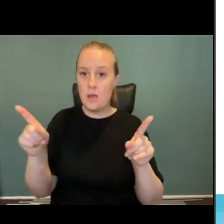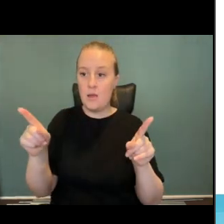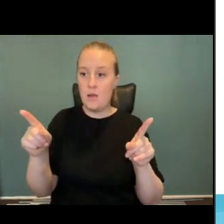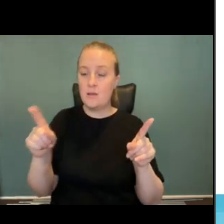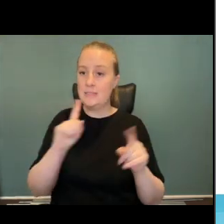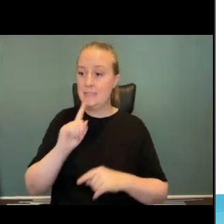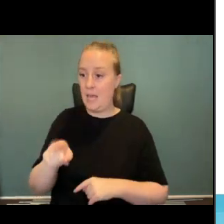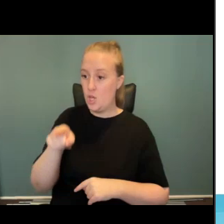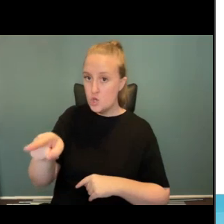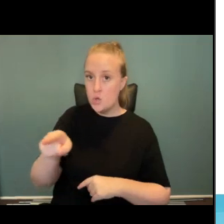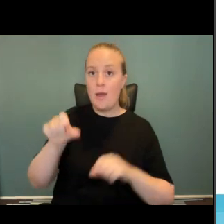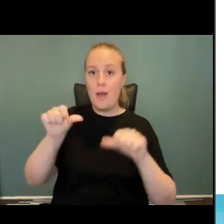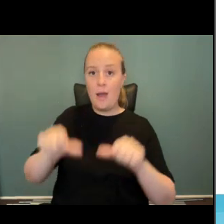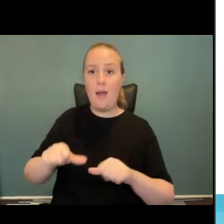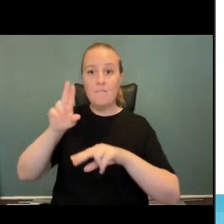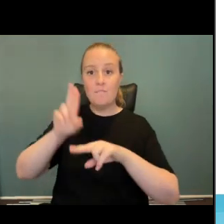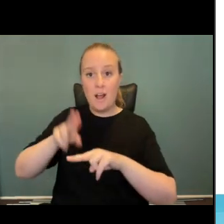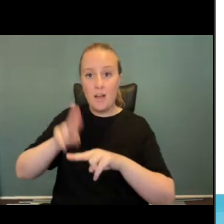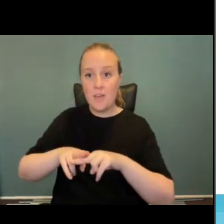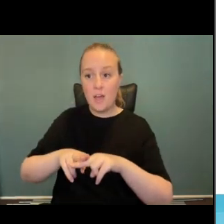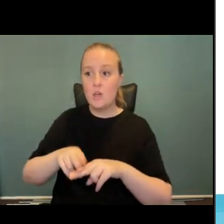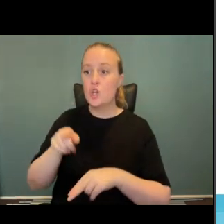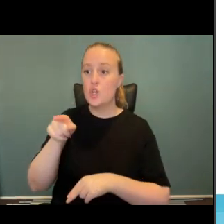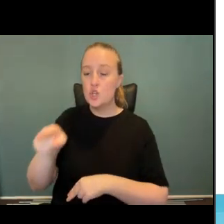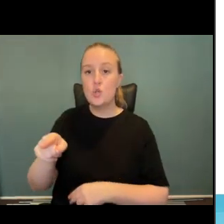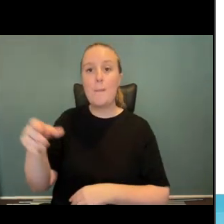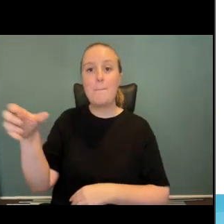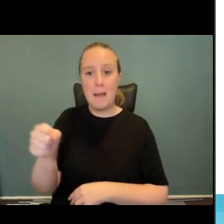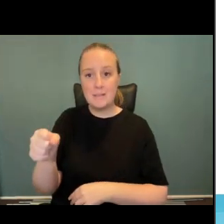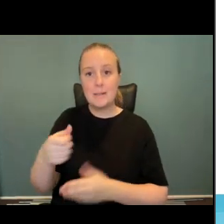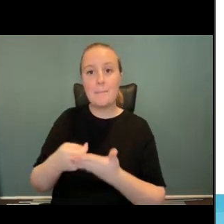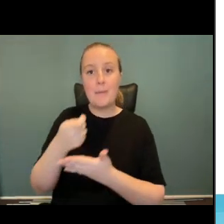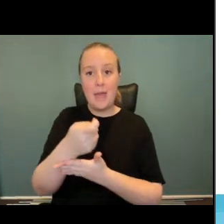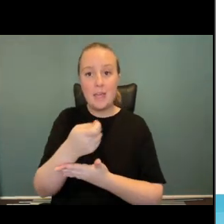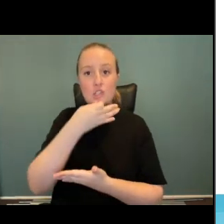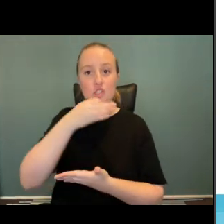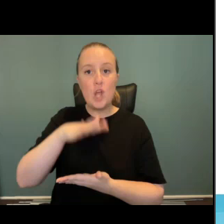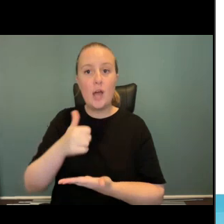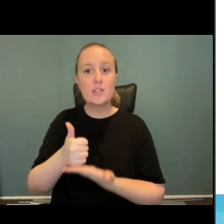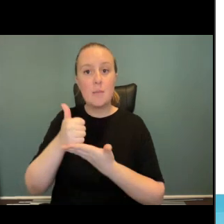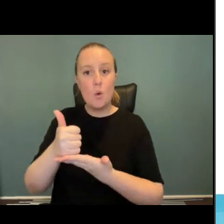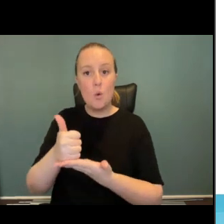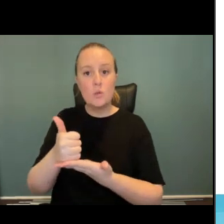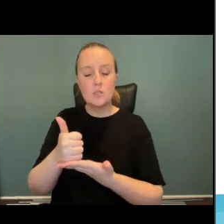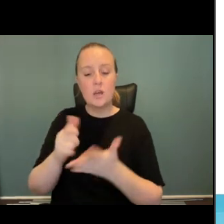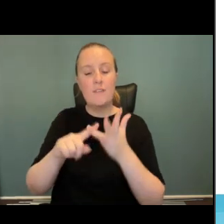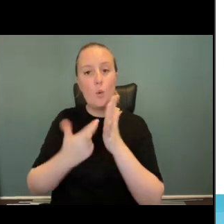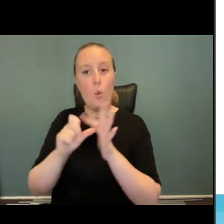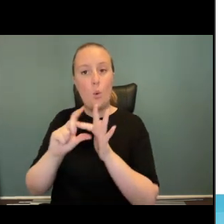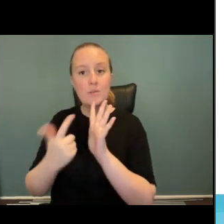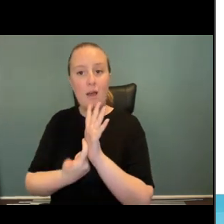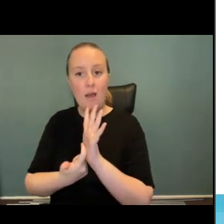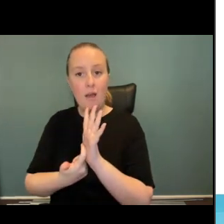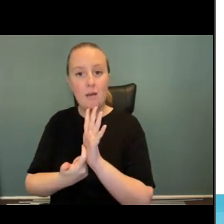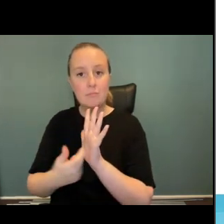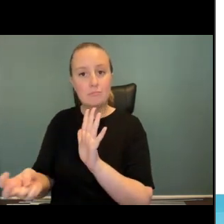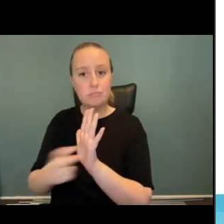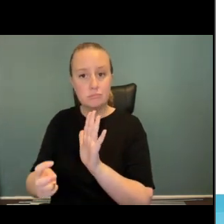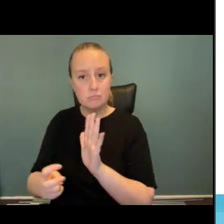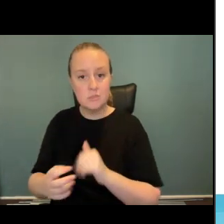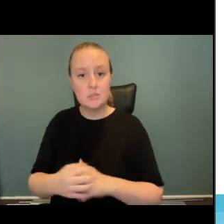an order, go to child support agency, you have to pay child support. And then the flip side of that is an order that a person not